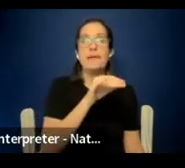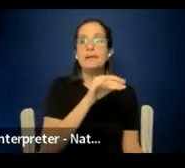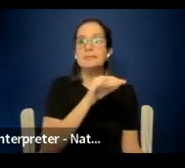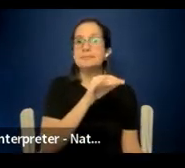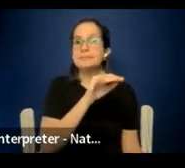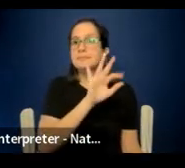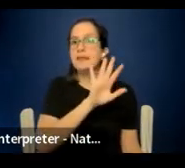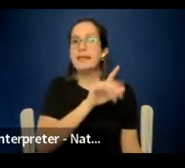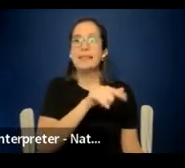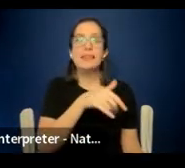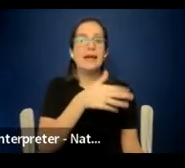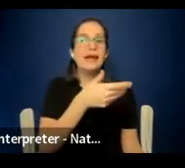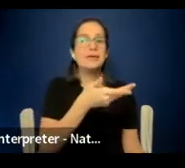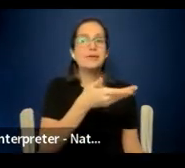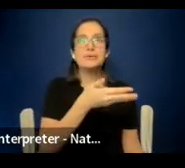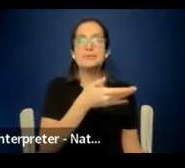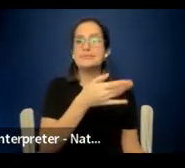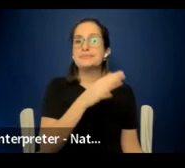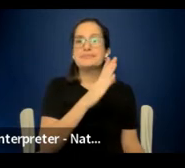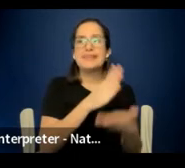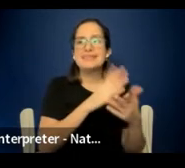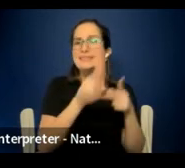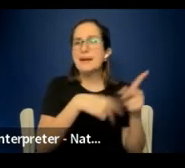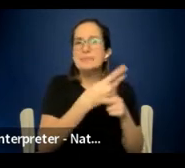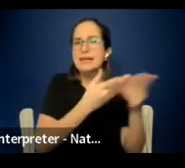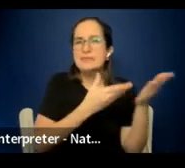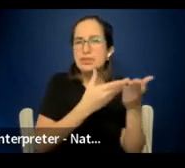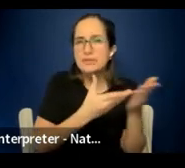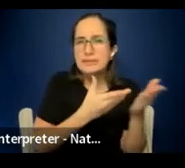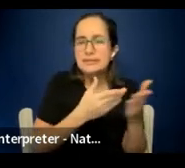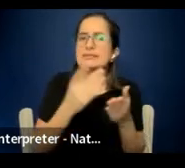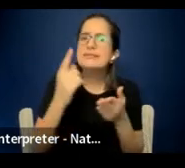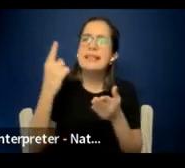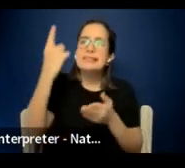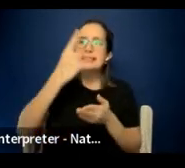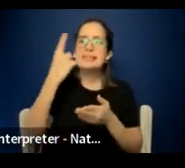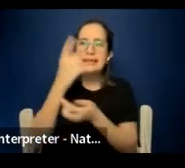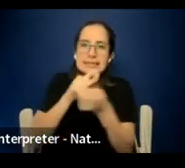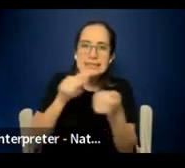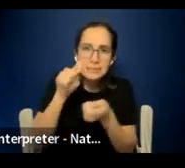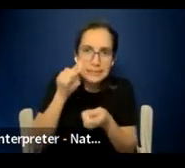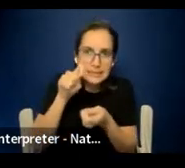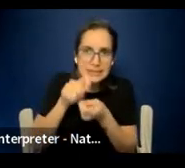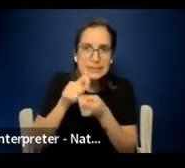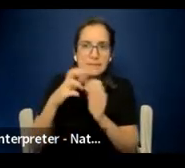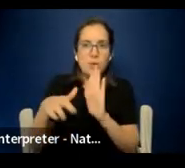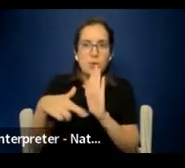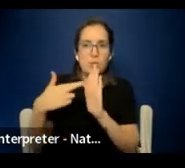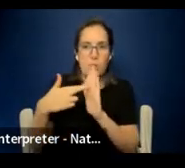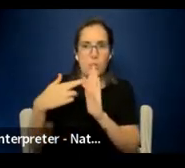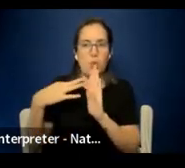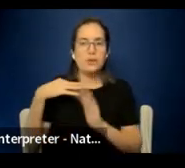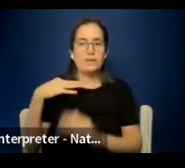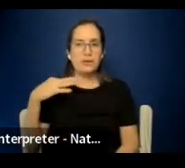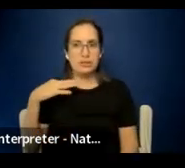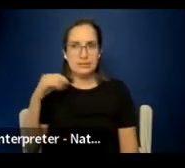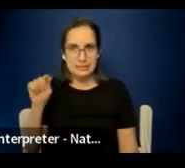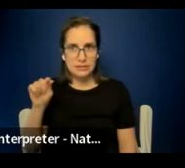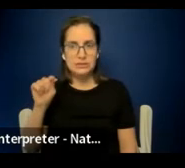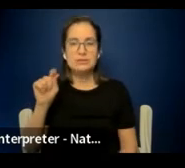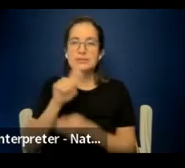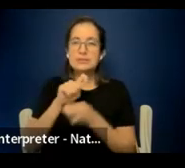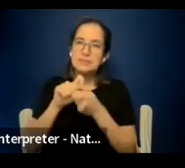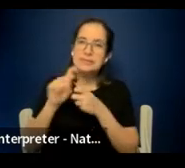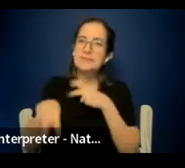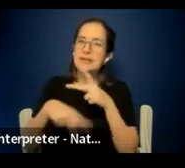doing some type of service for your organization? So think just for a moment right now about a specific type of